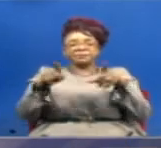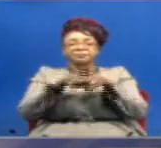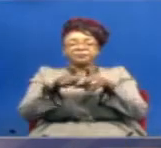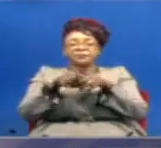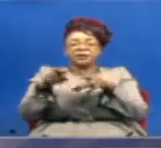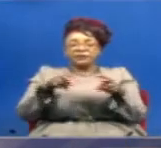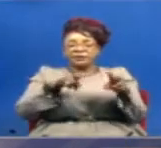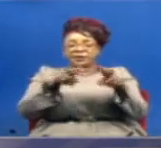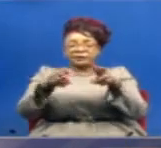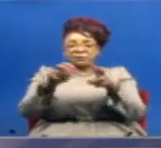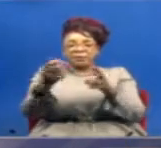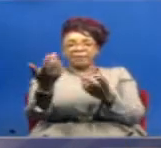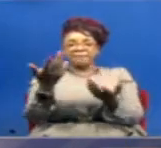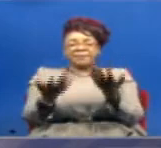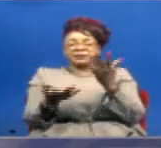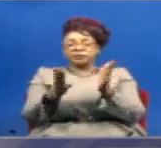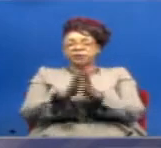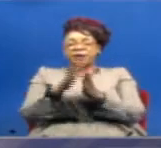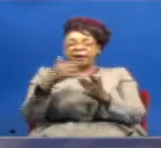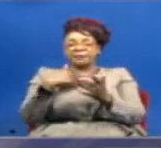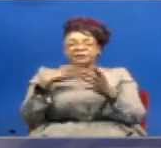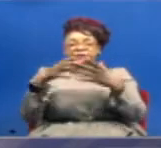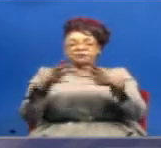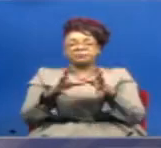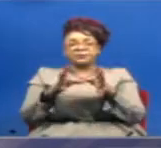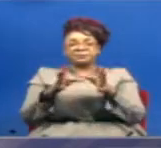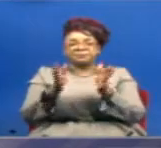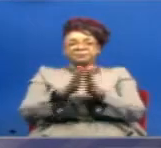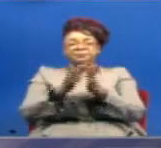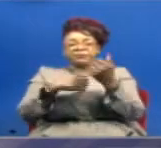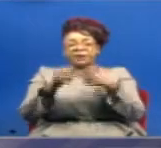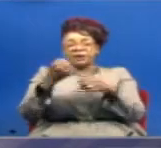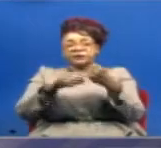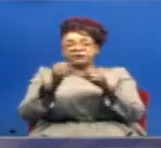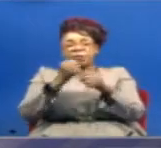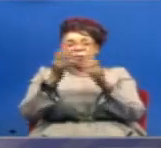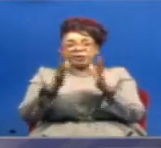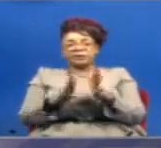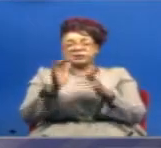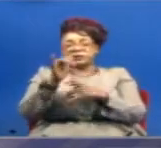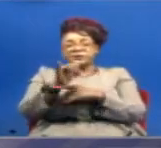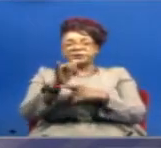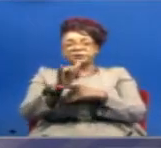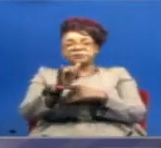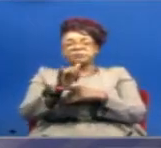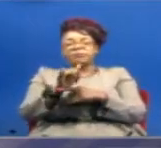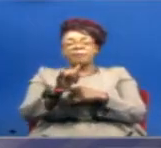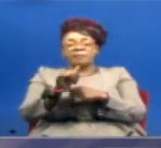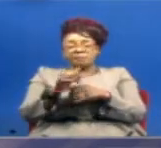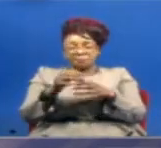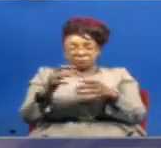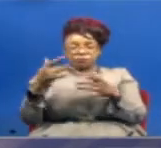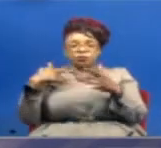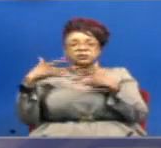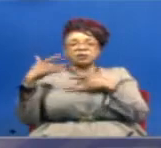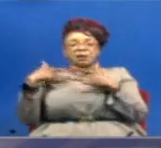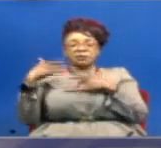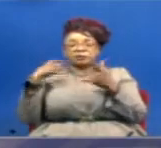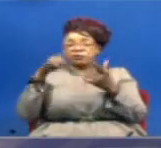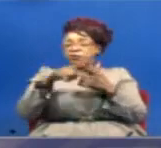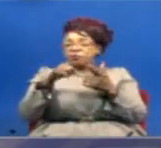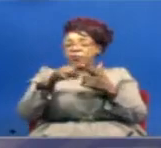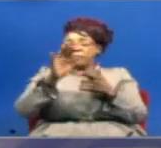balance of being present family men and active workers. This is a growing concern even to the men's